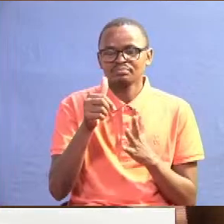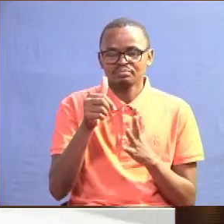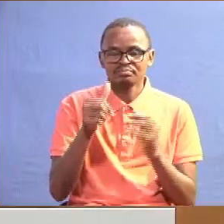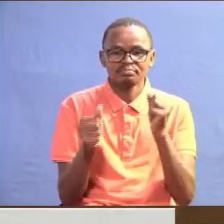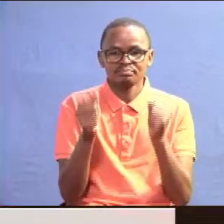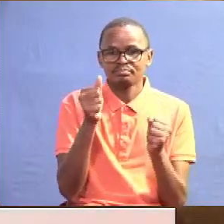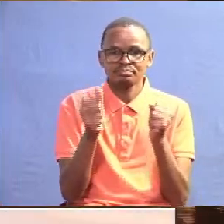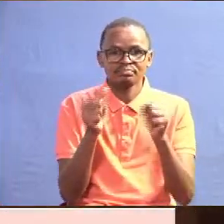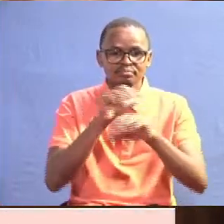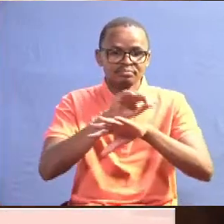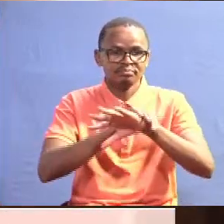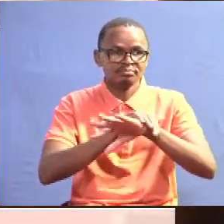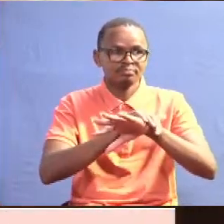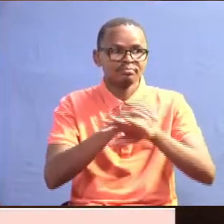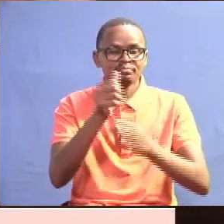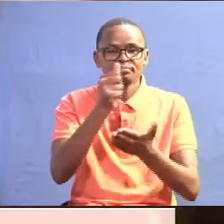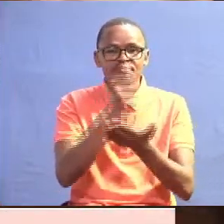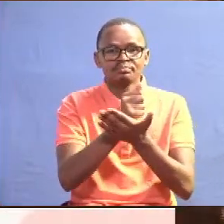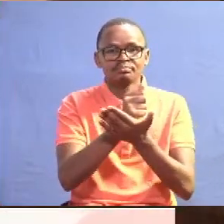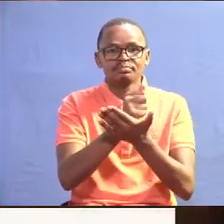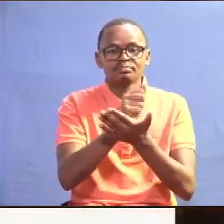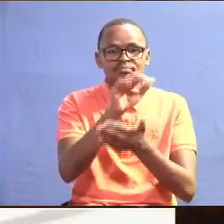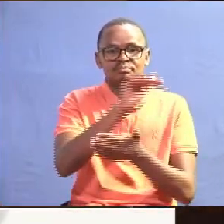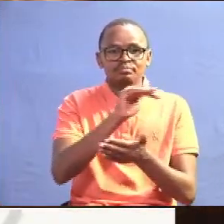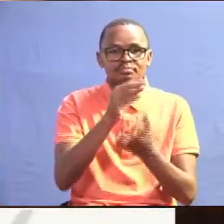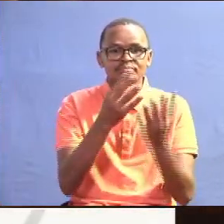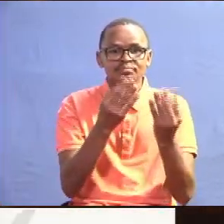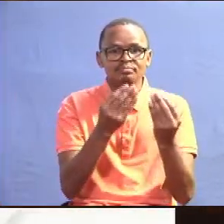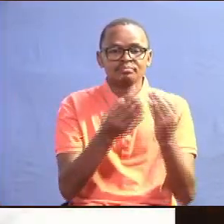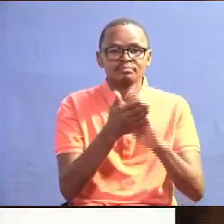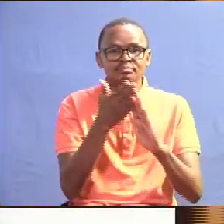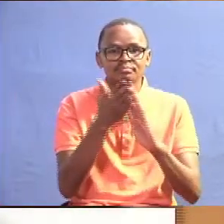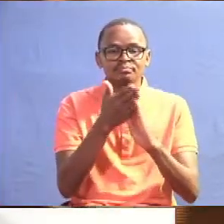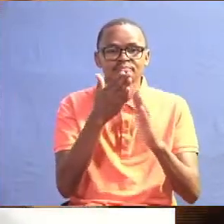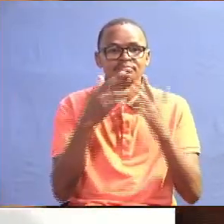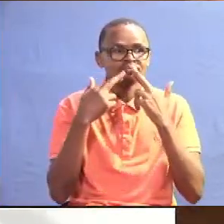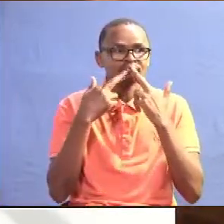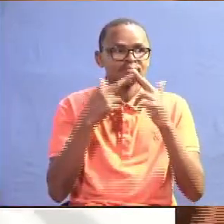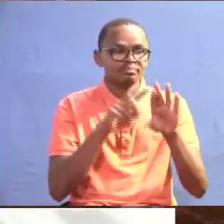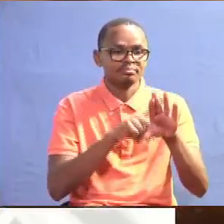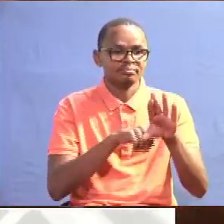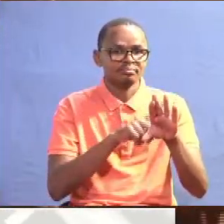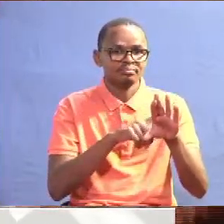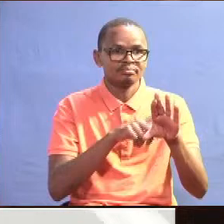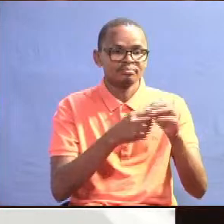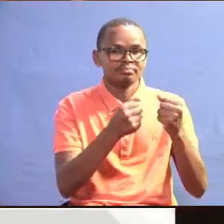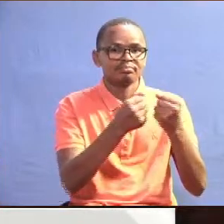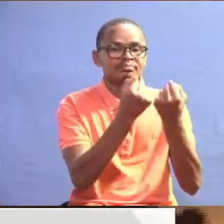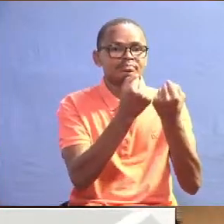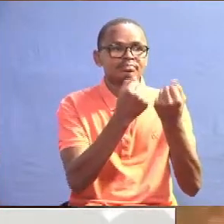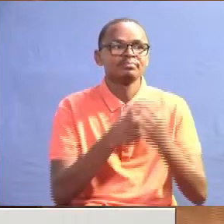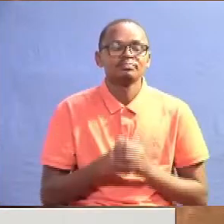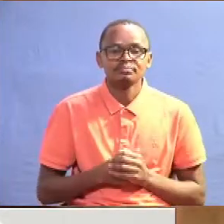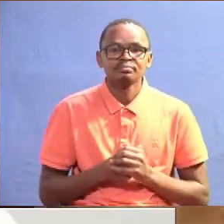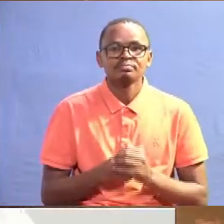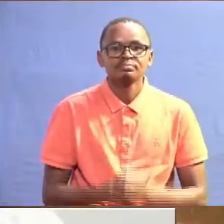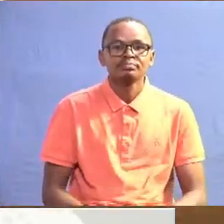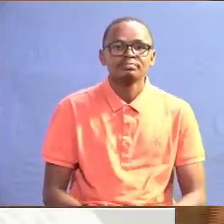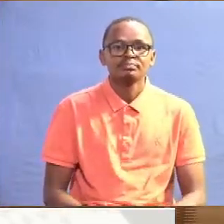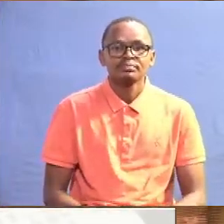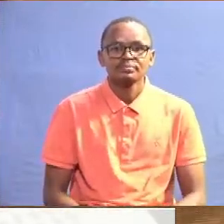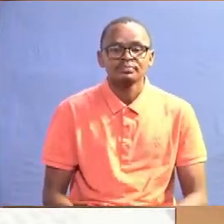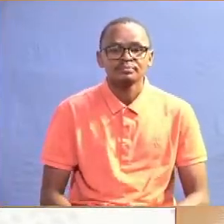be procured and deployed in the area for easier and faster response when such incidents occur. Anyango